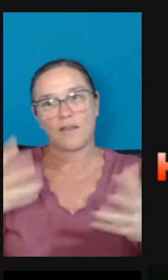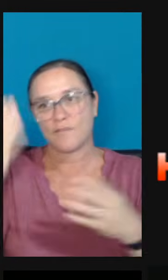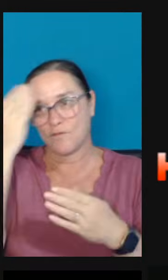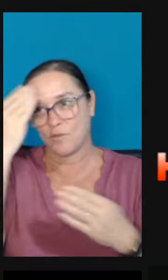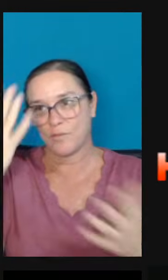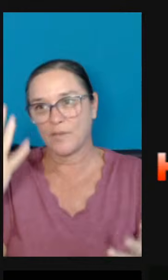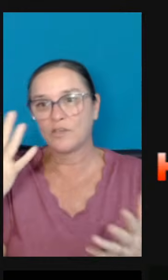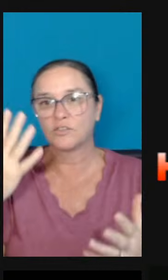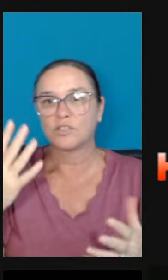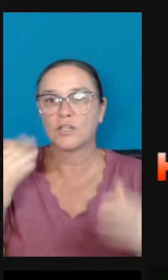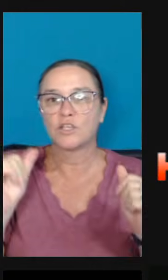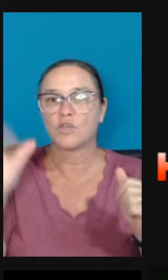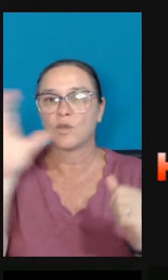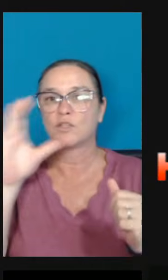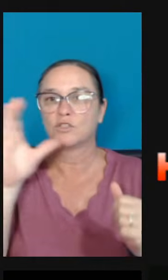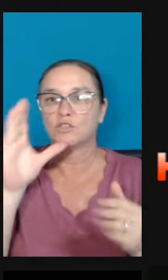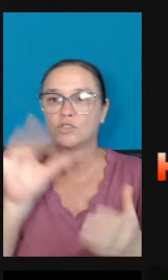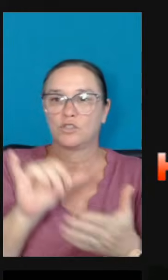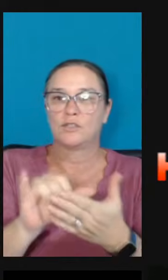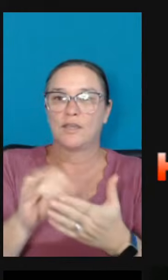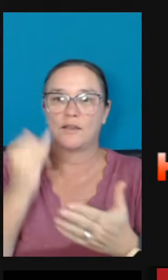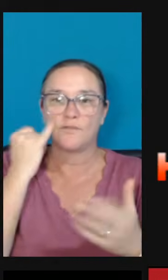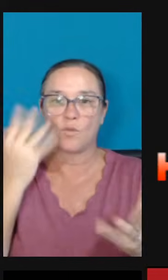you can search for to find all these different links here.